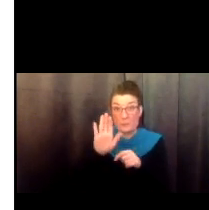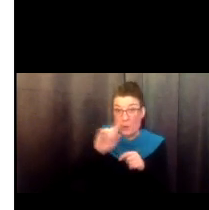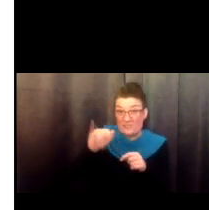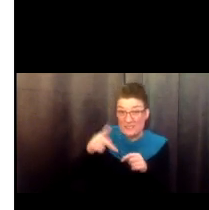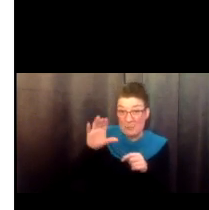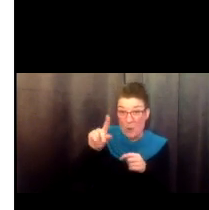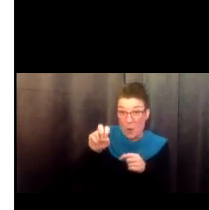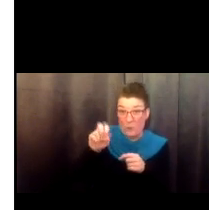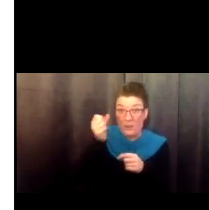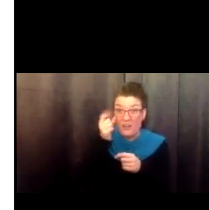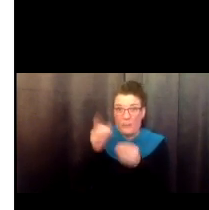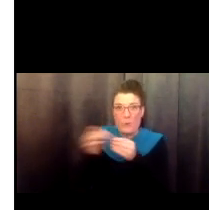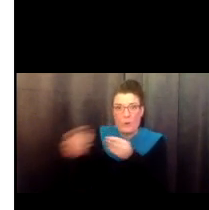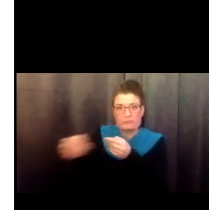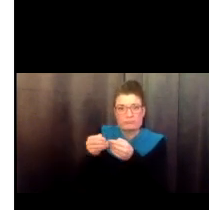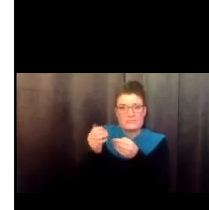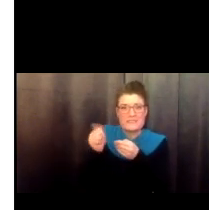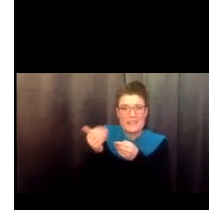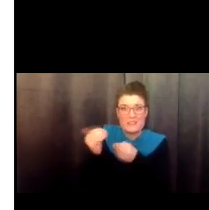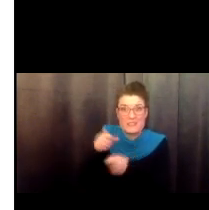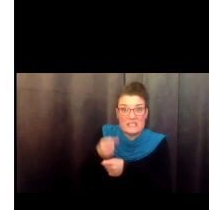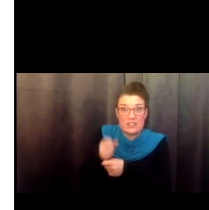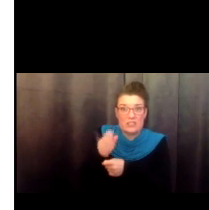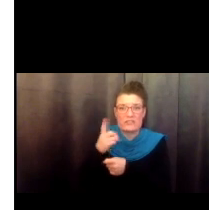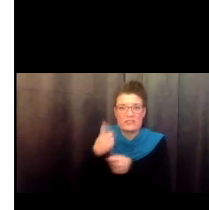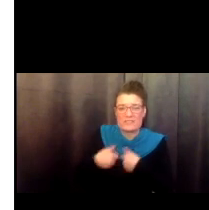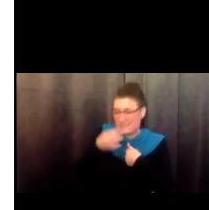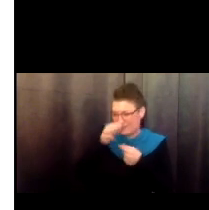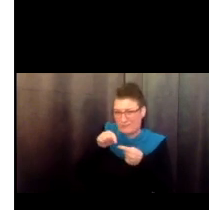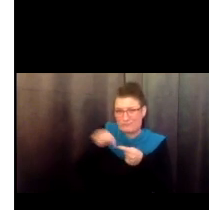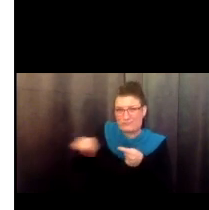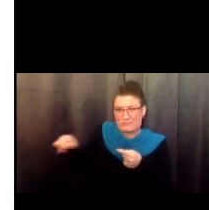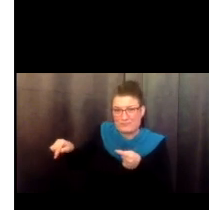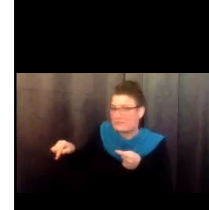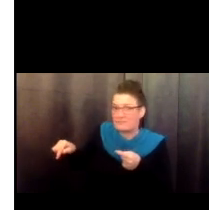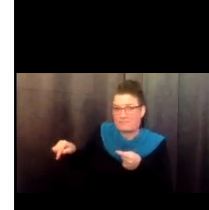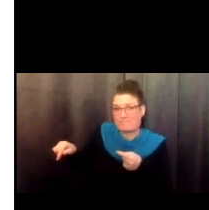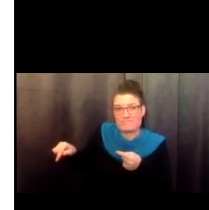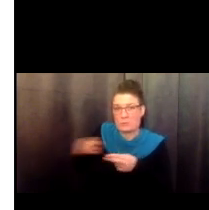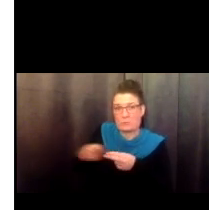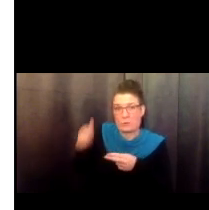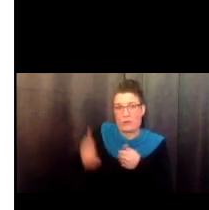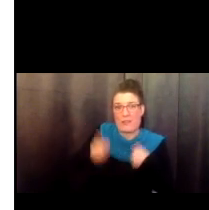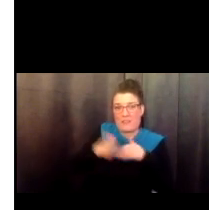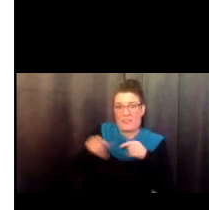to 15 years, even a few BART stops away from one another. Next.